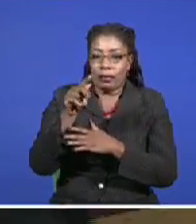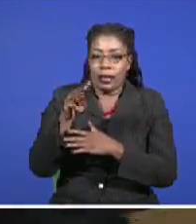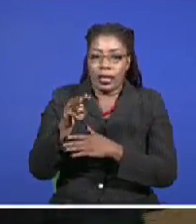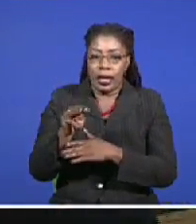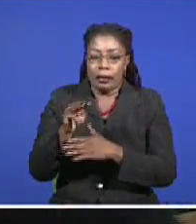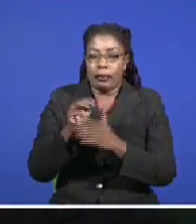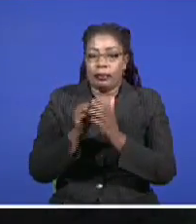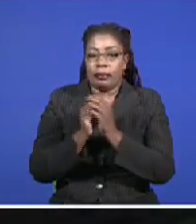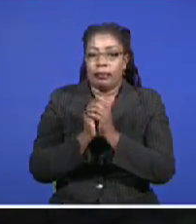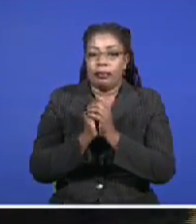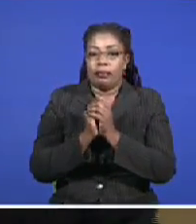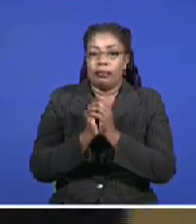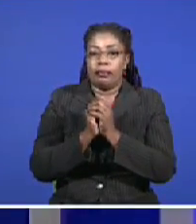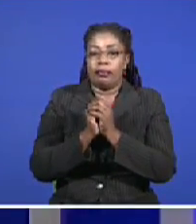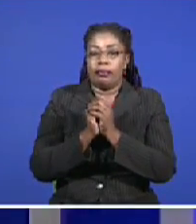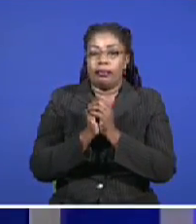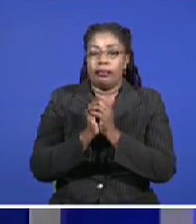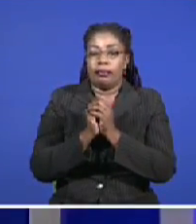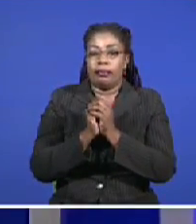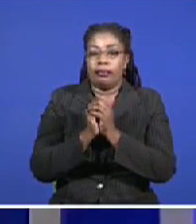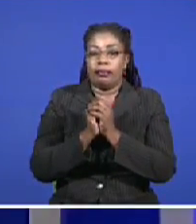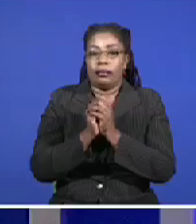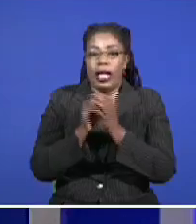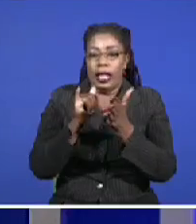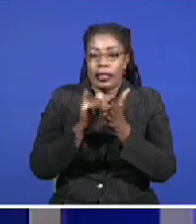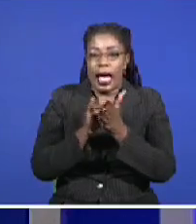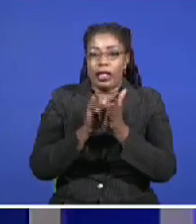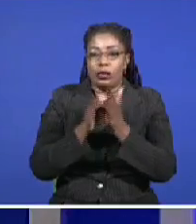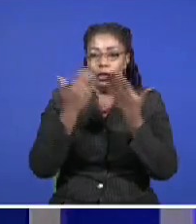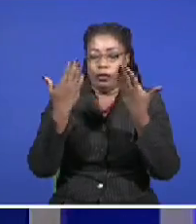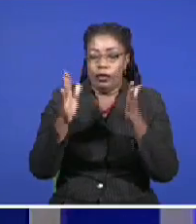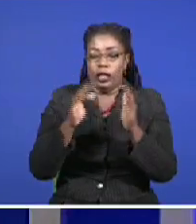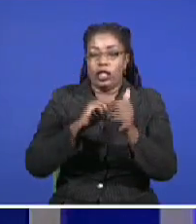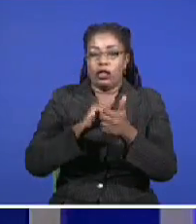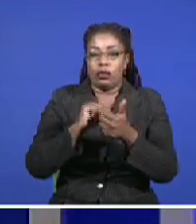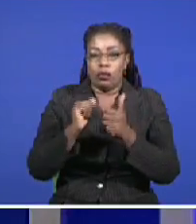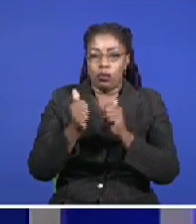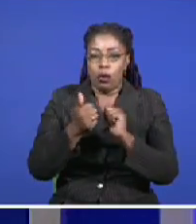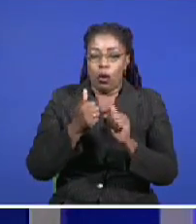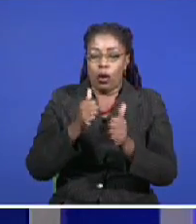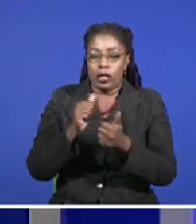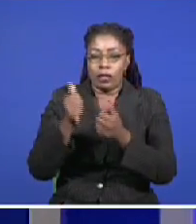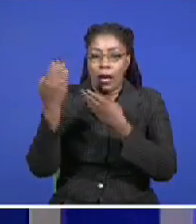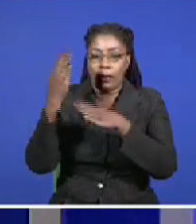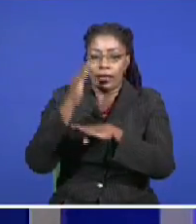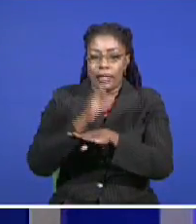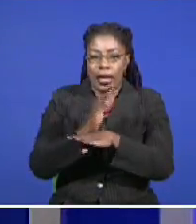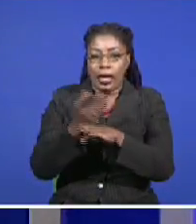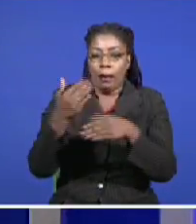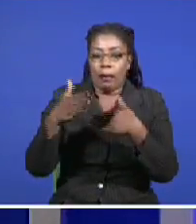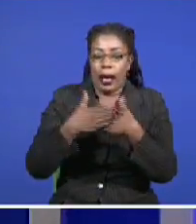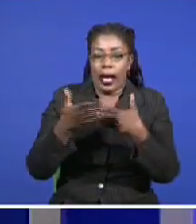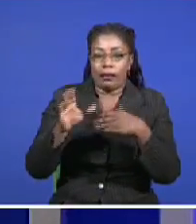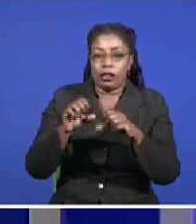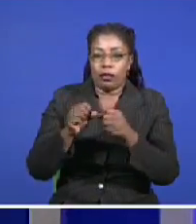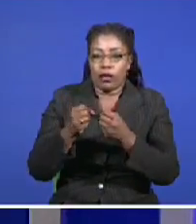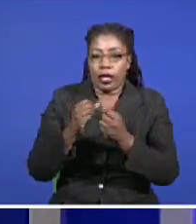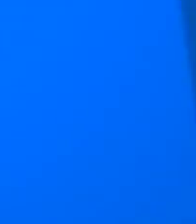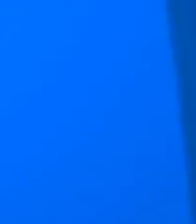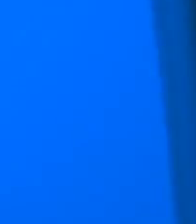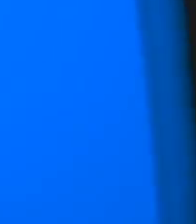Sports, I'm Amajal Knowles. And that will do it for sports. Stay tuned. The Bahamas Tonight comes back after the break.